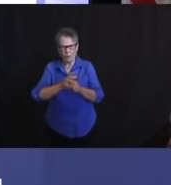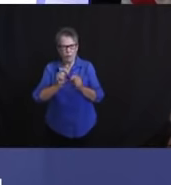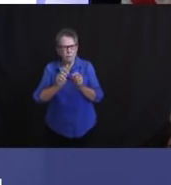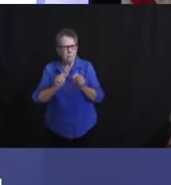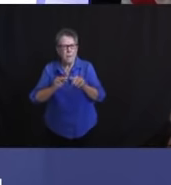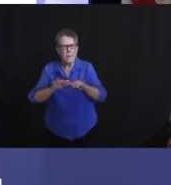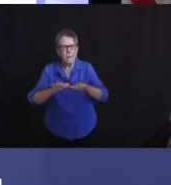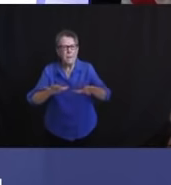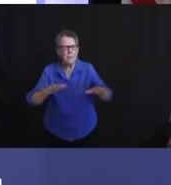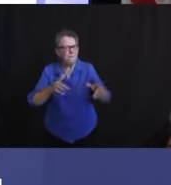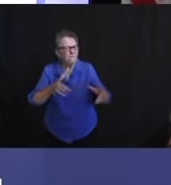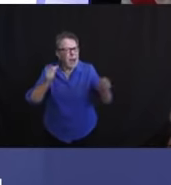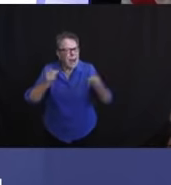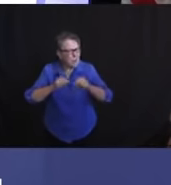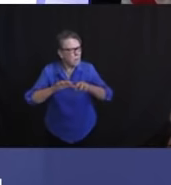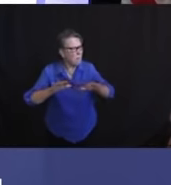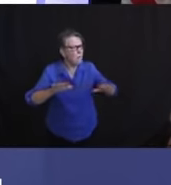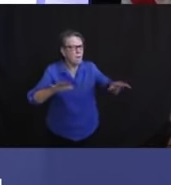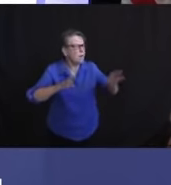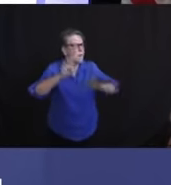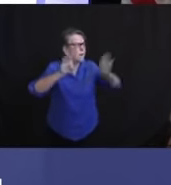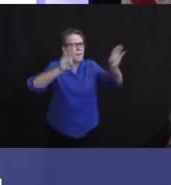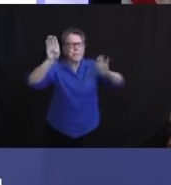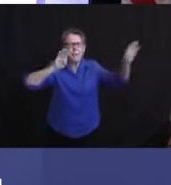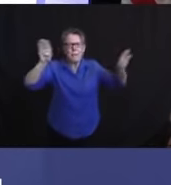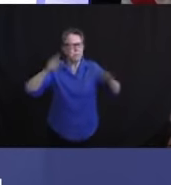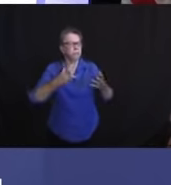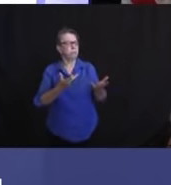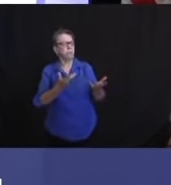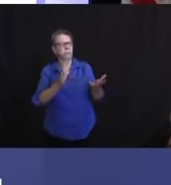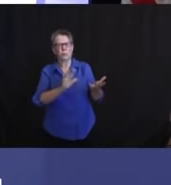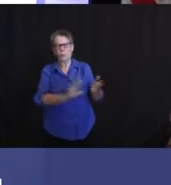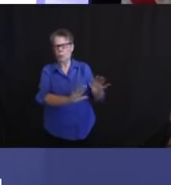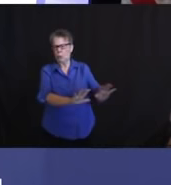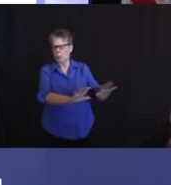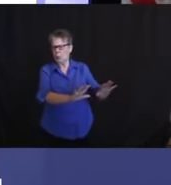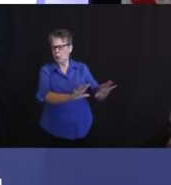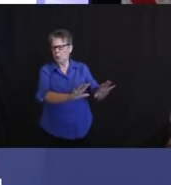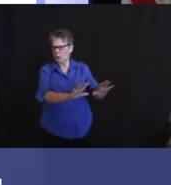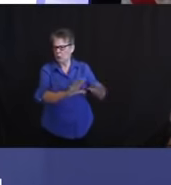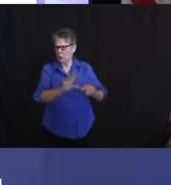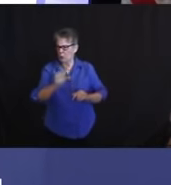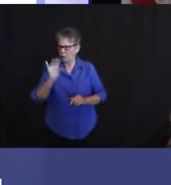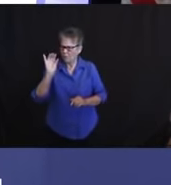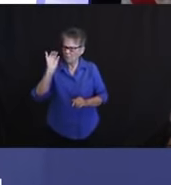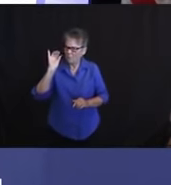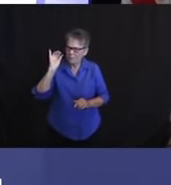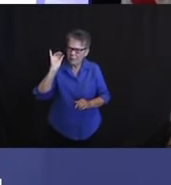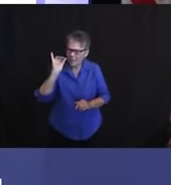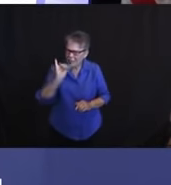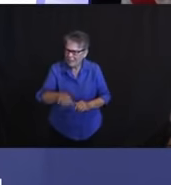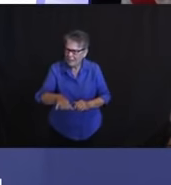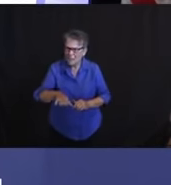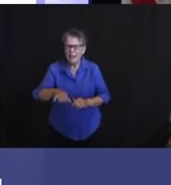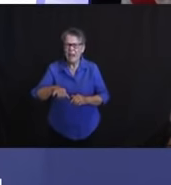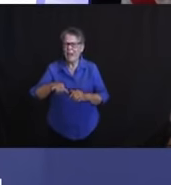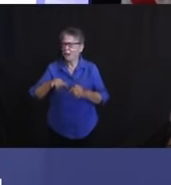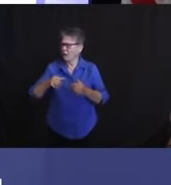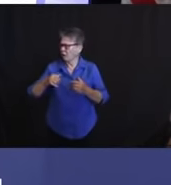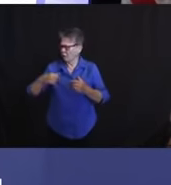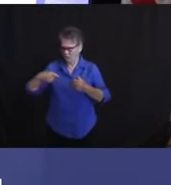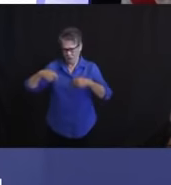we are at risk of endangering all the progress we've made in the past 2.5 months to flatten the curve. I feel